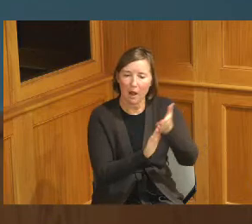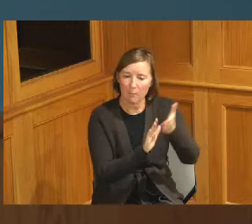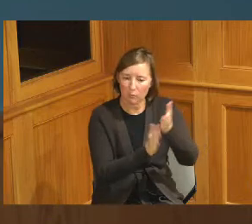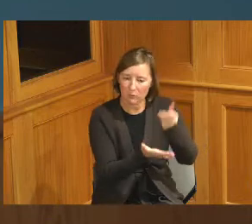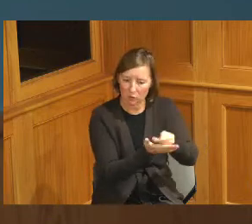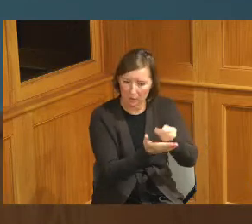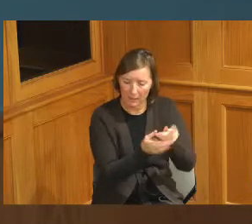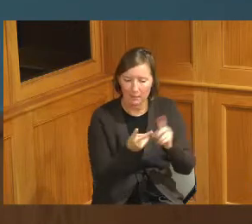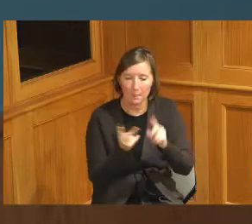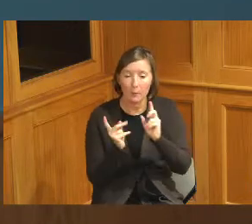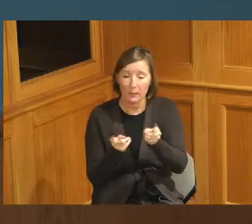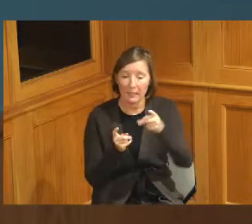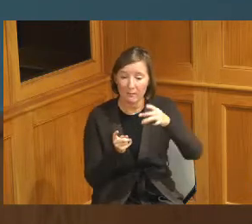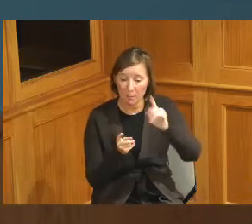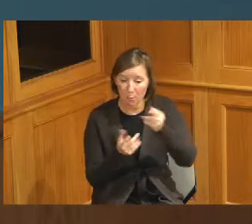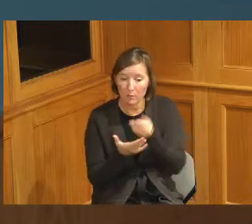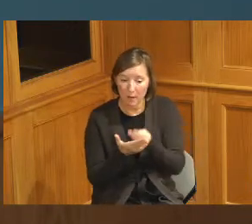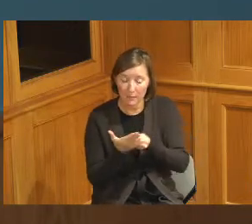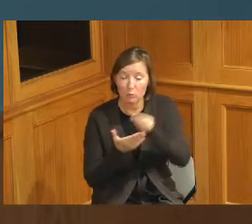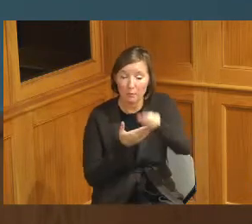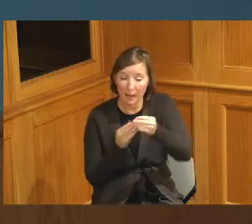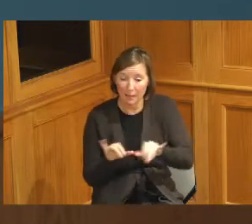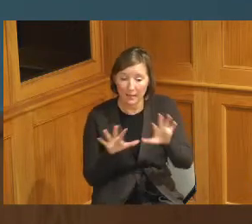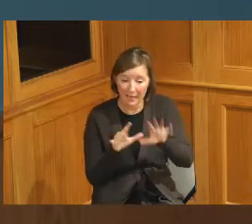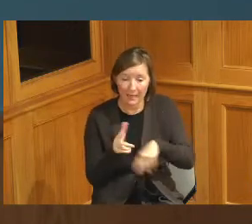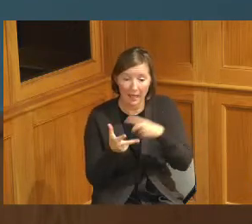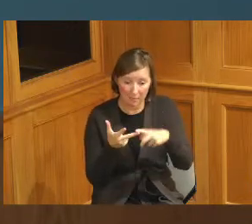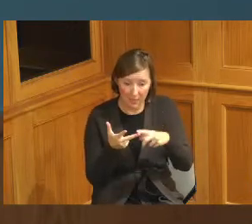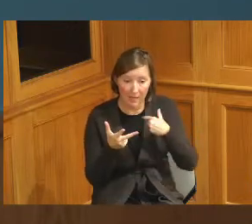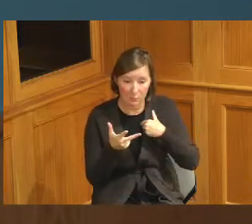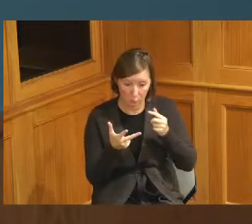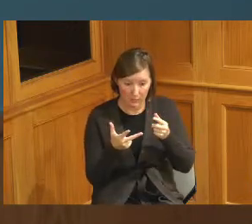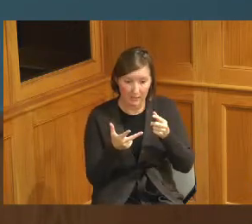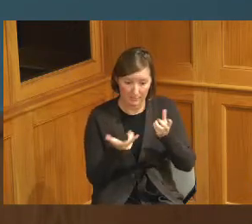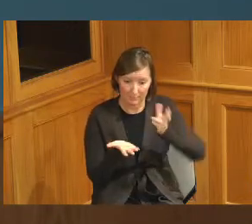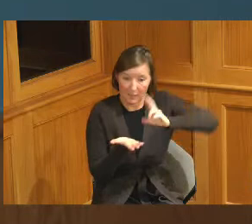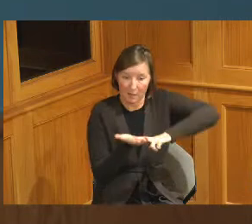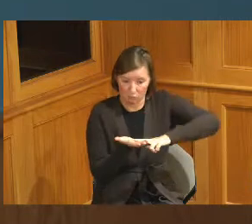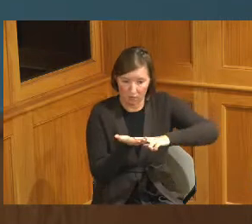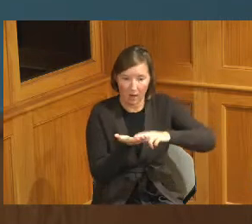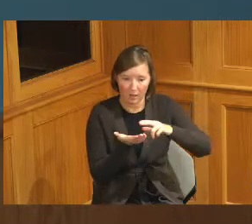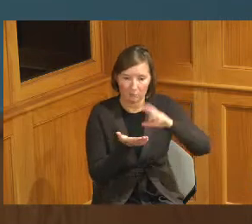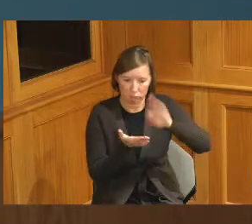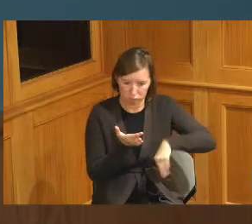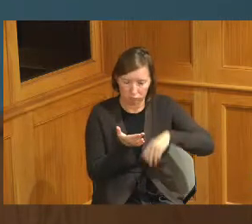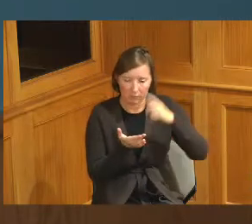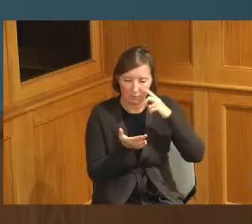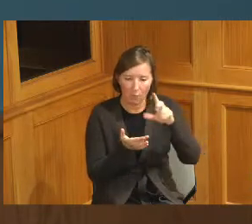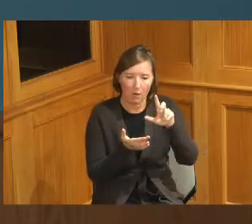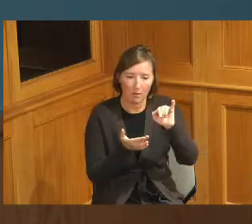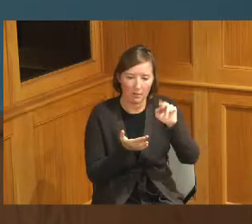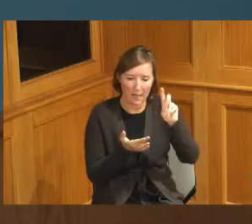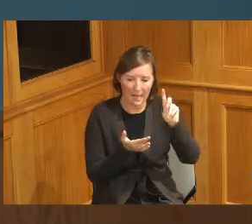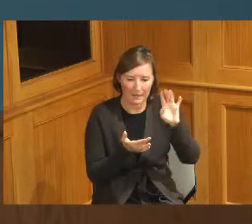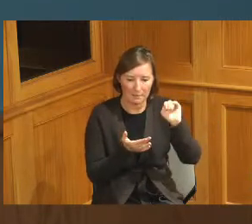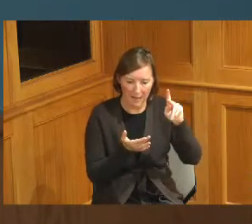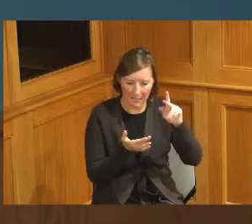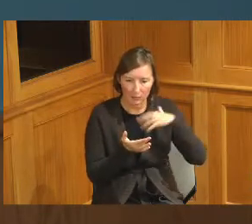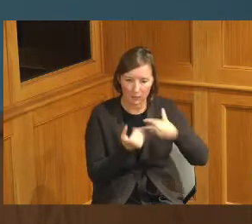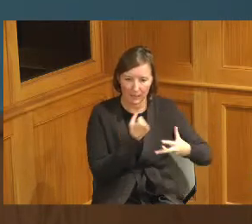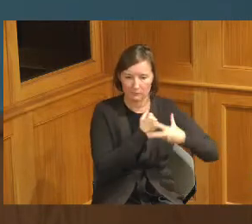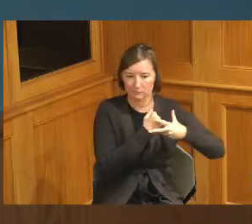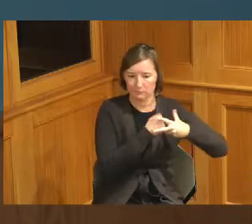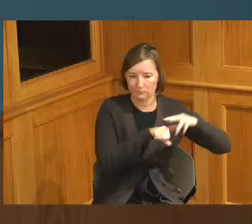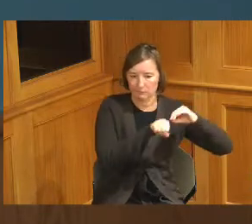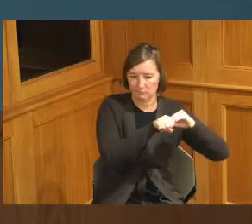land, then we turn around and they got a contract to do a land bank where you can put it in the land bank and don't pay